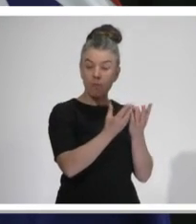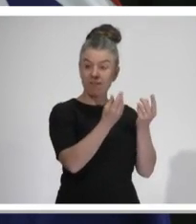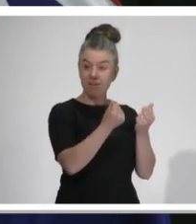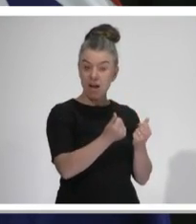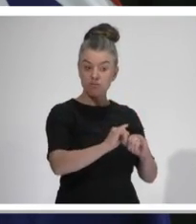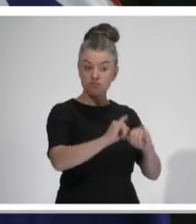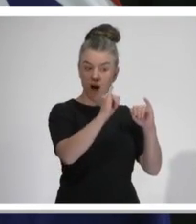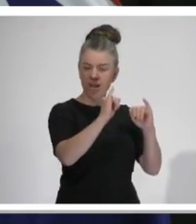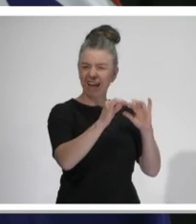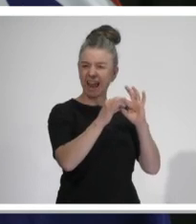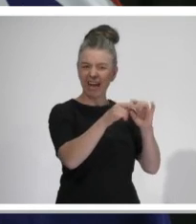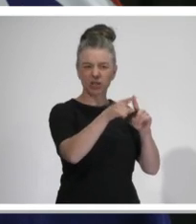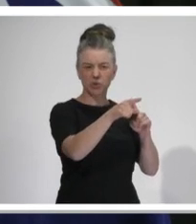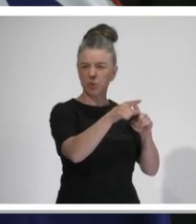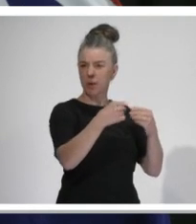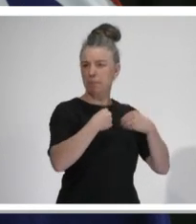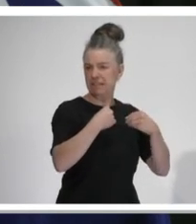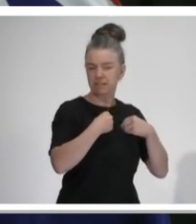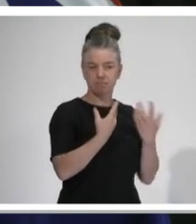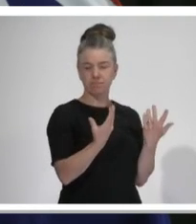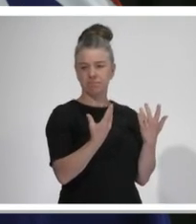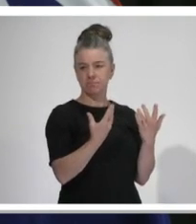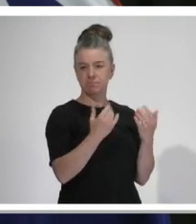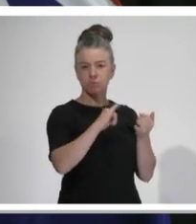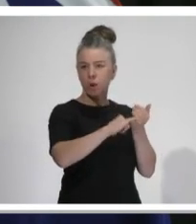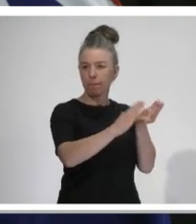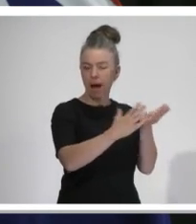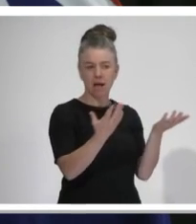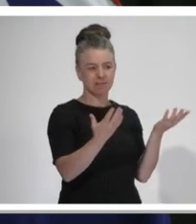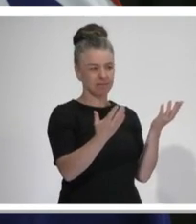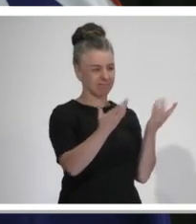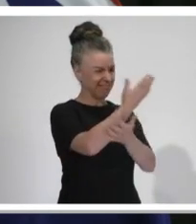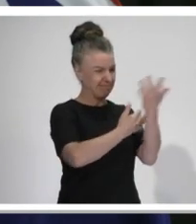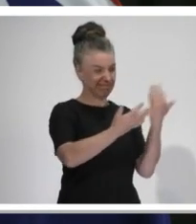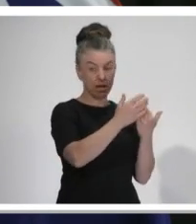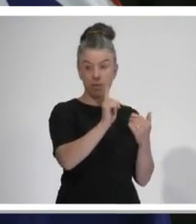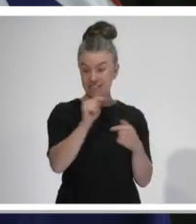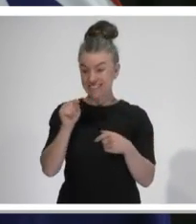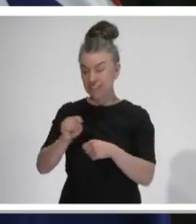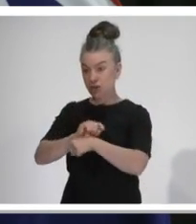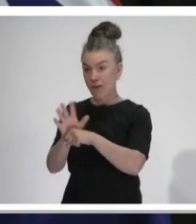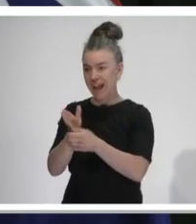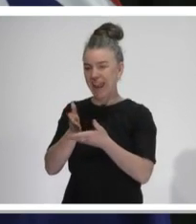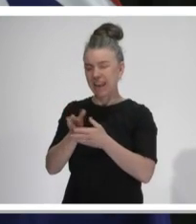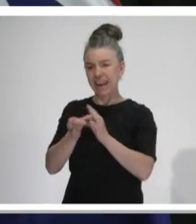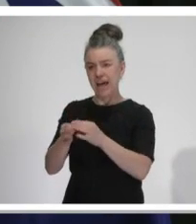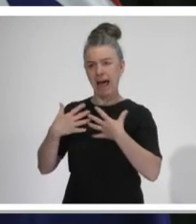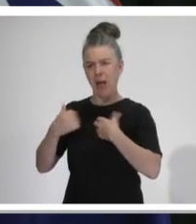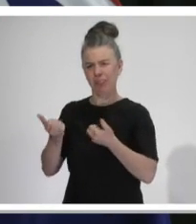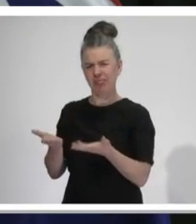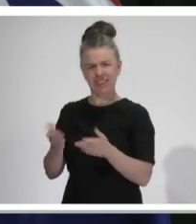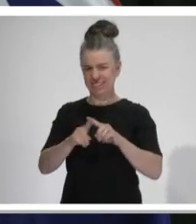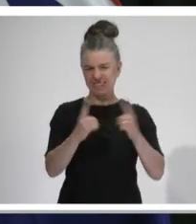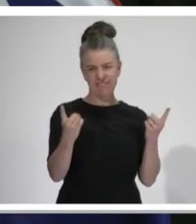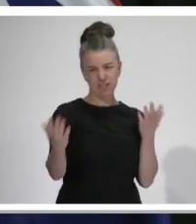essentially a health crisis that is leading to a demand crisis within the global economy. So they're actually different